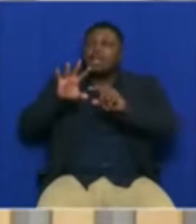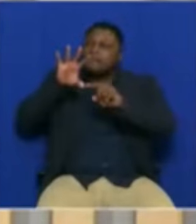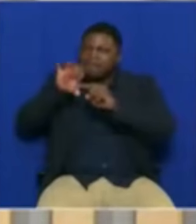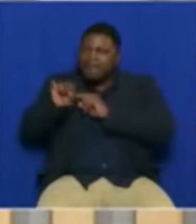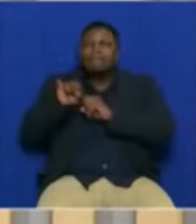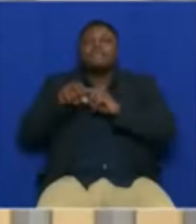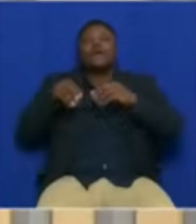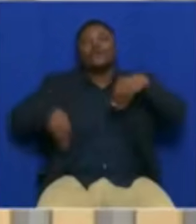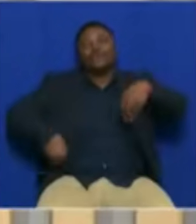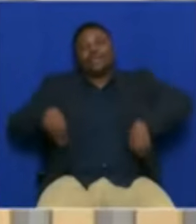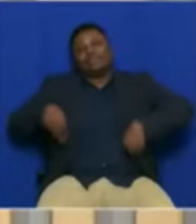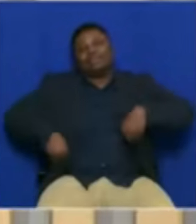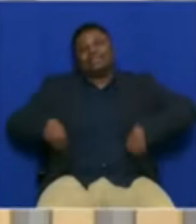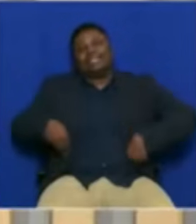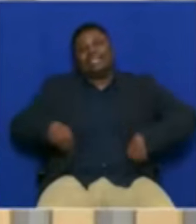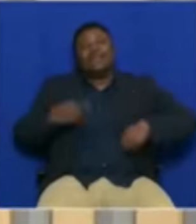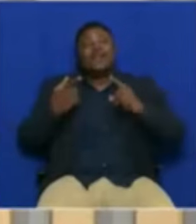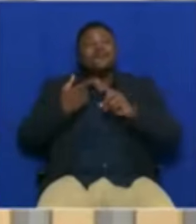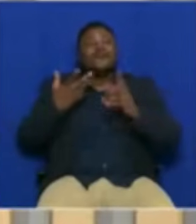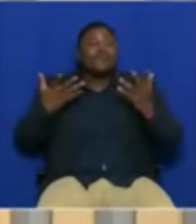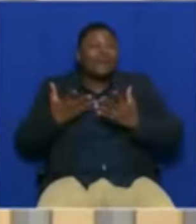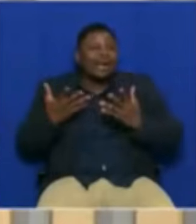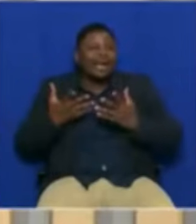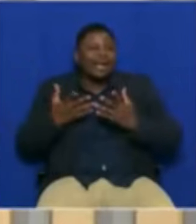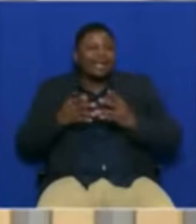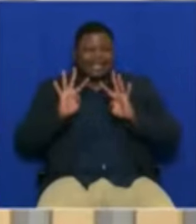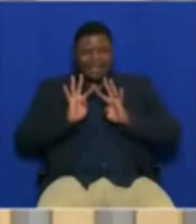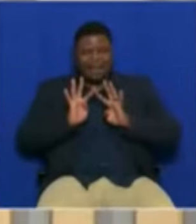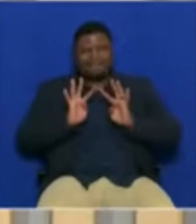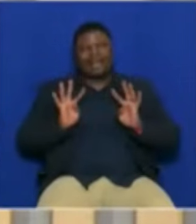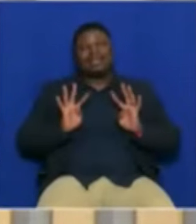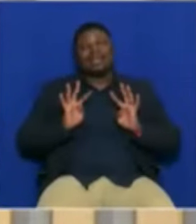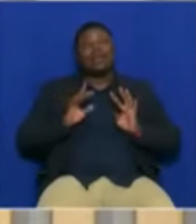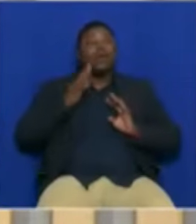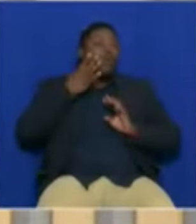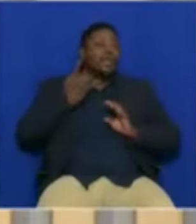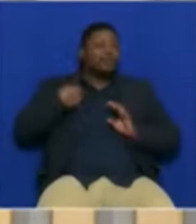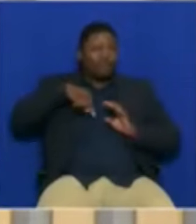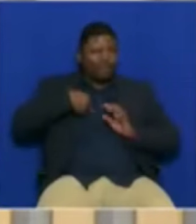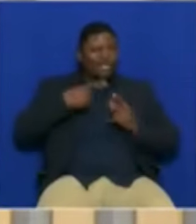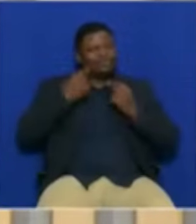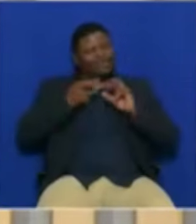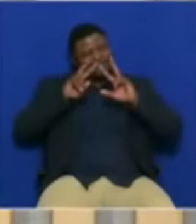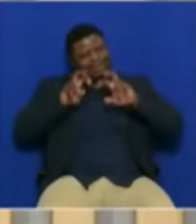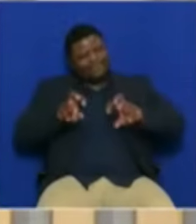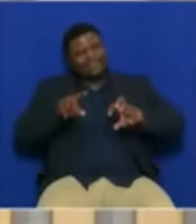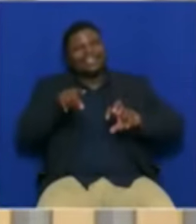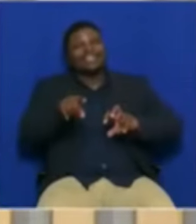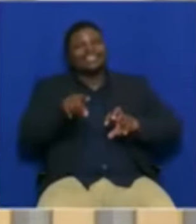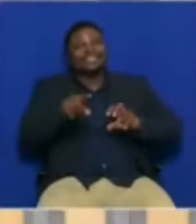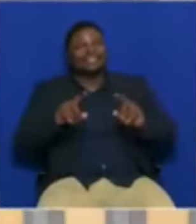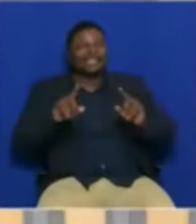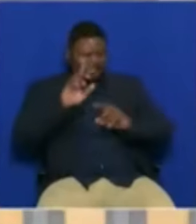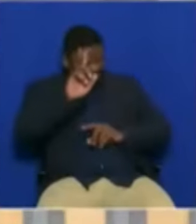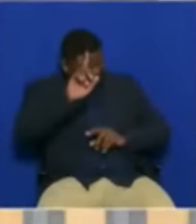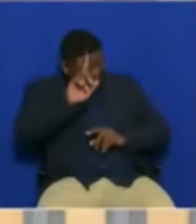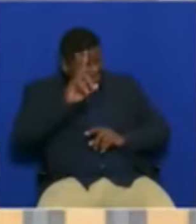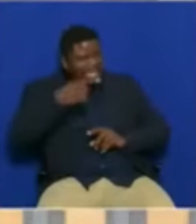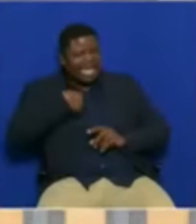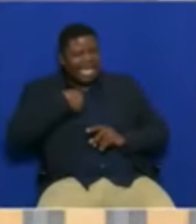panel. During the investigations. Don't get to the conclusion. That's the